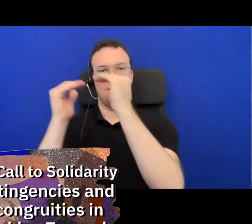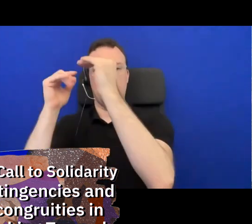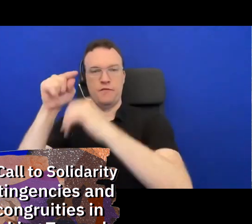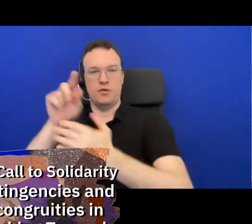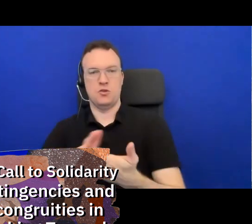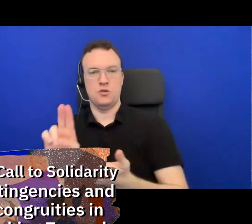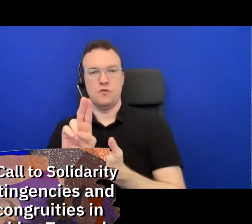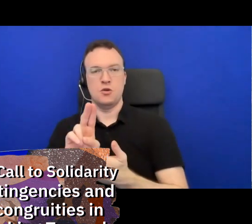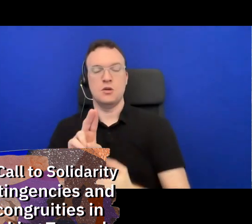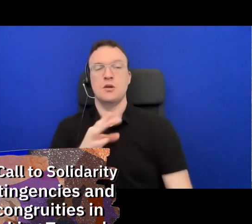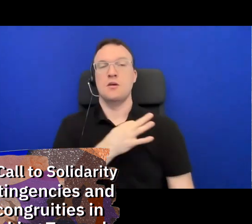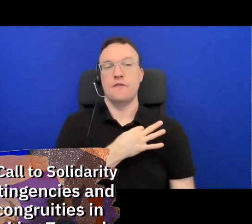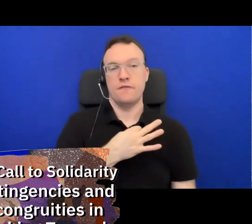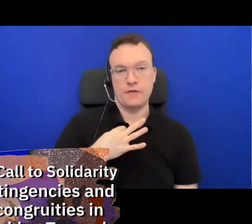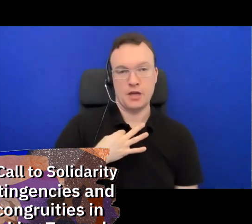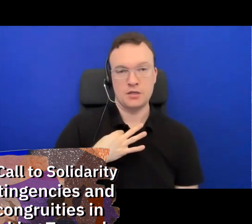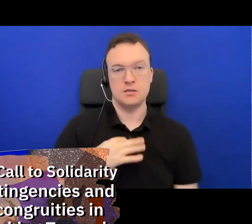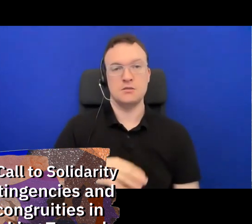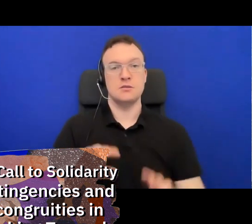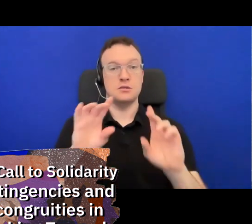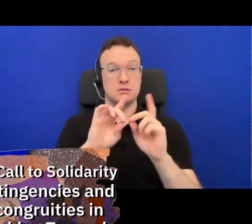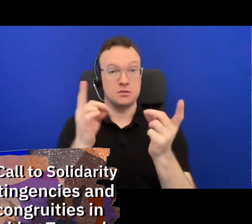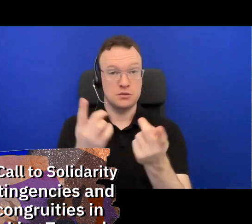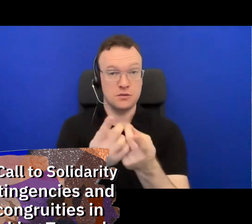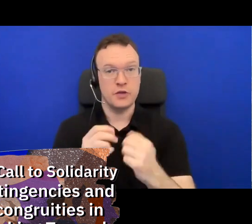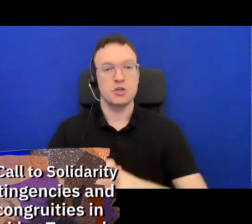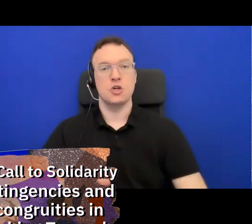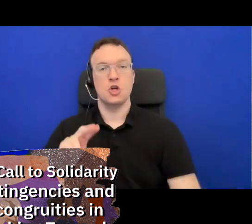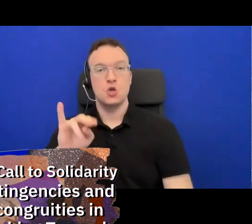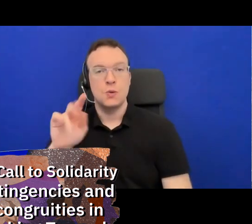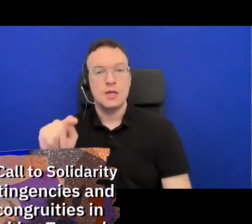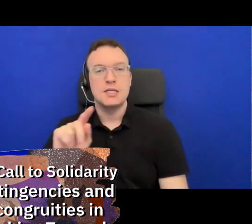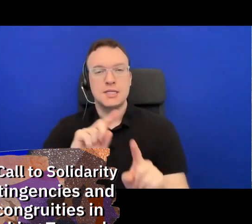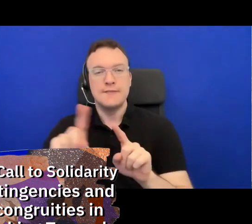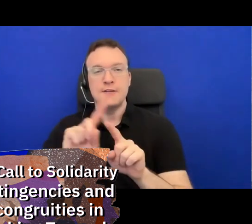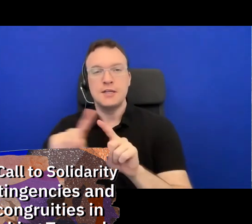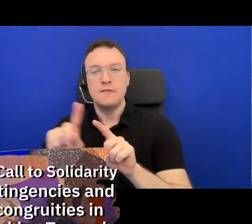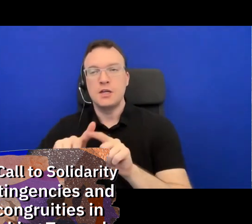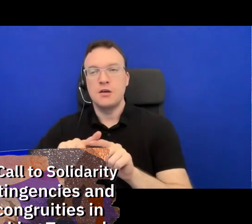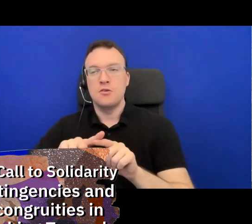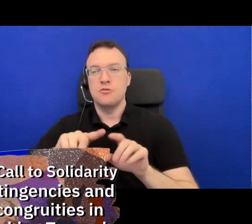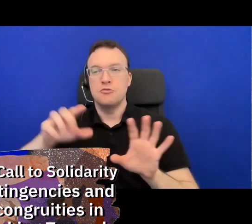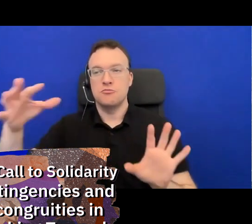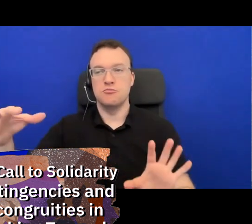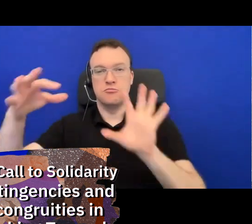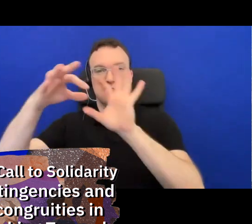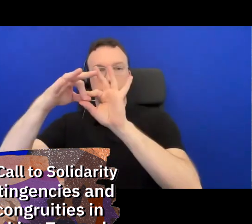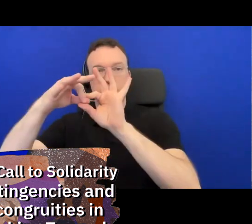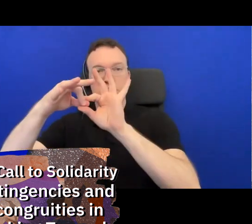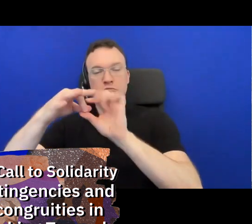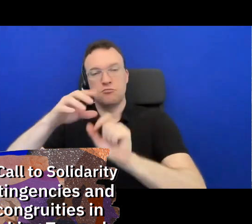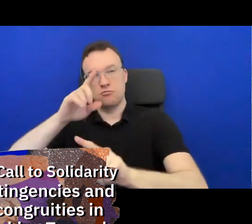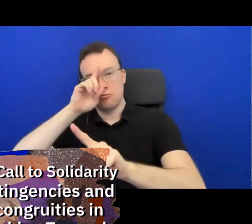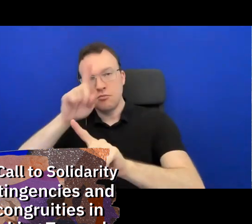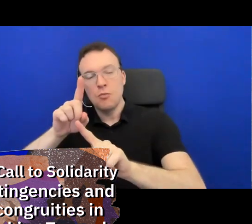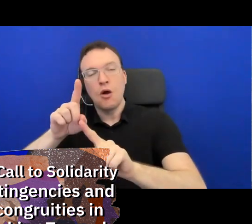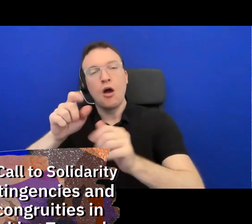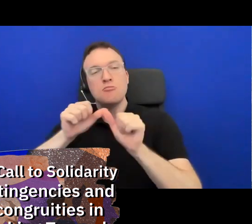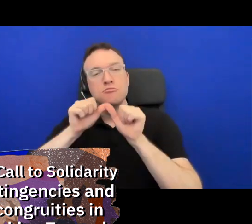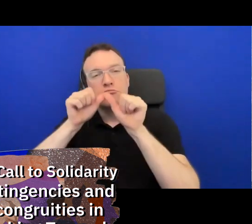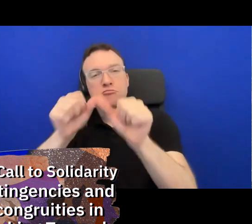including faculties, divisions, units, and they form the foundation for longer-term systemic change.